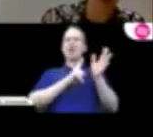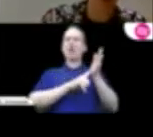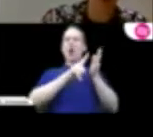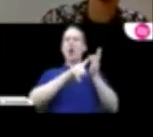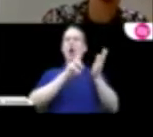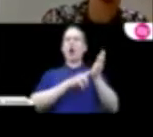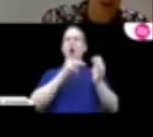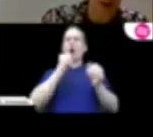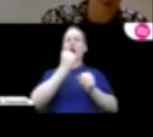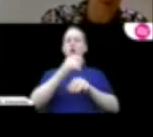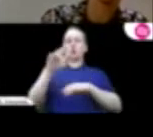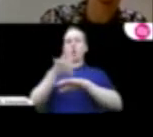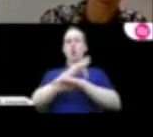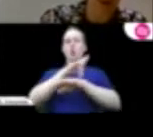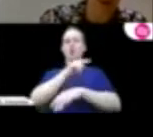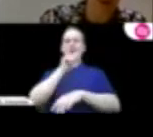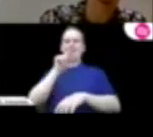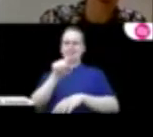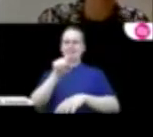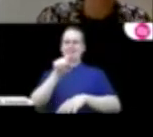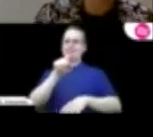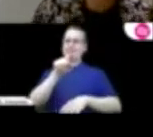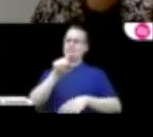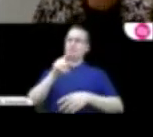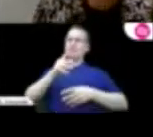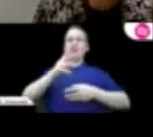show, and describing